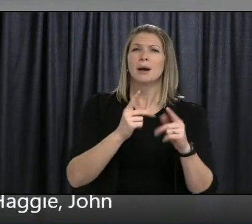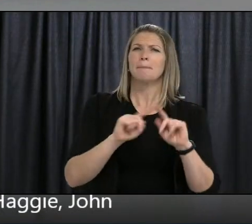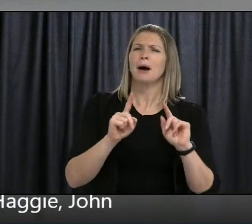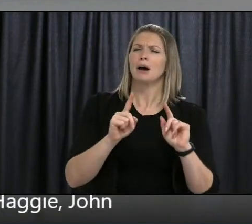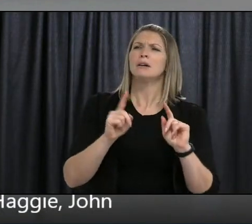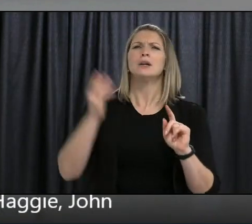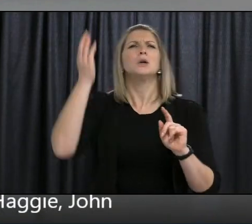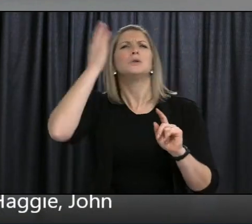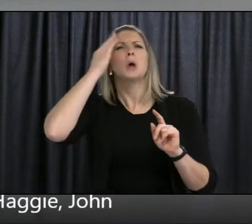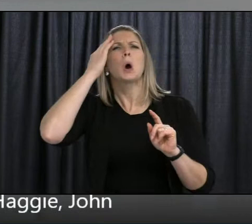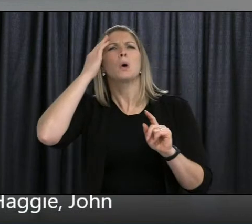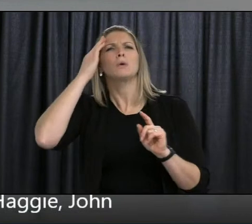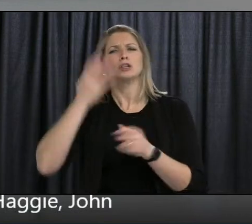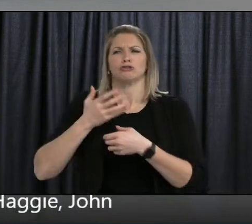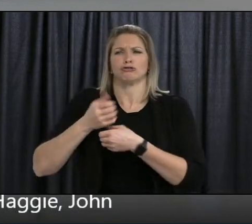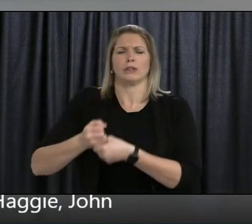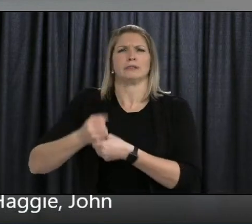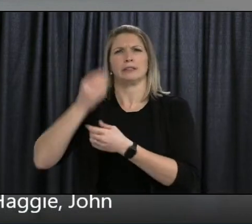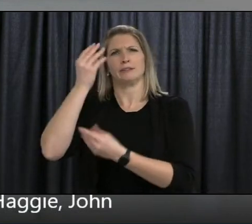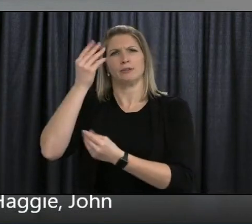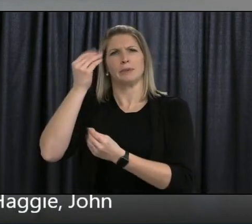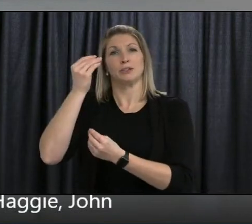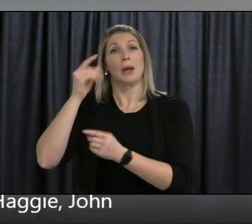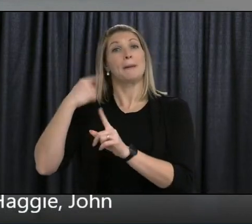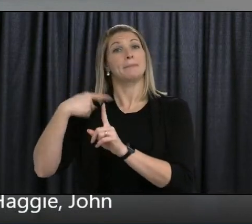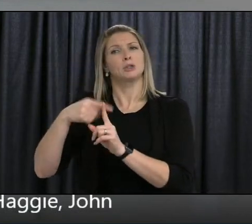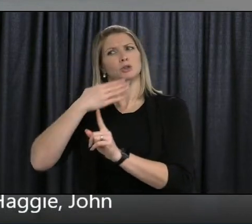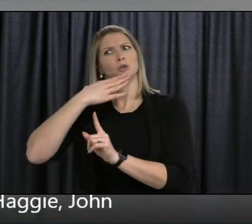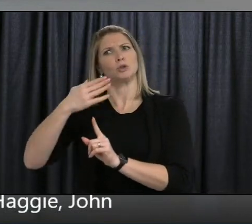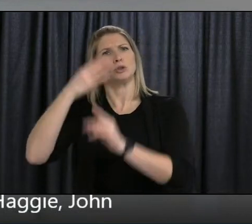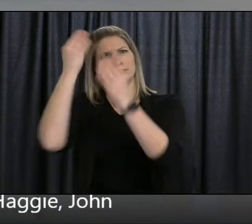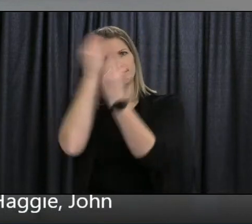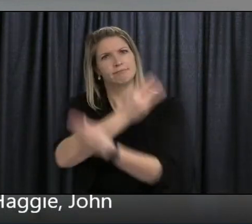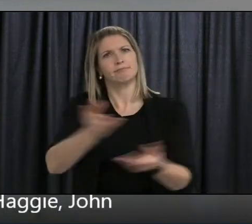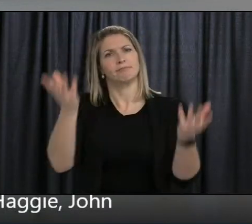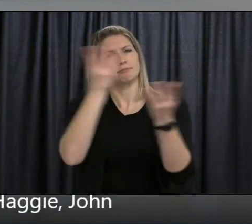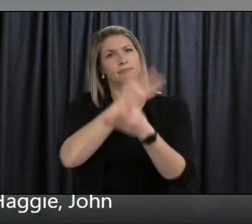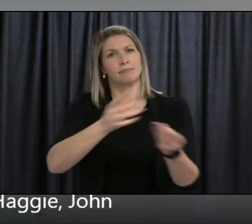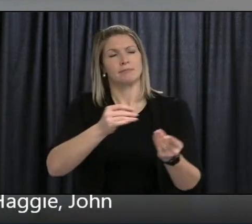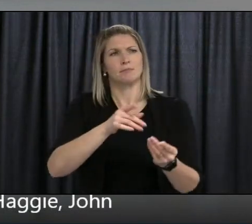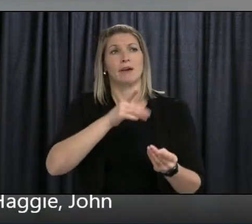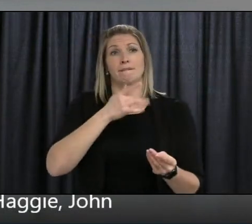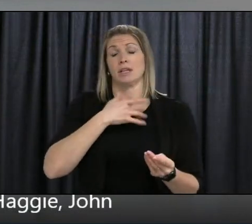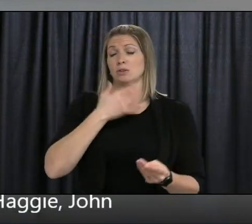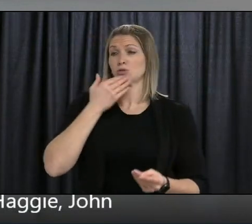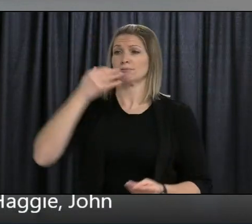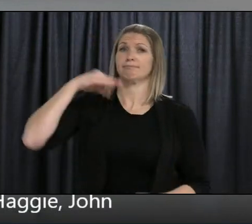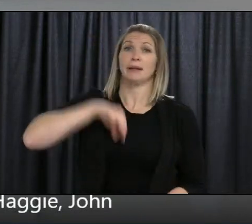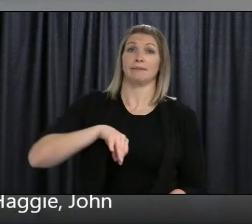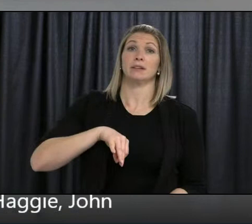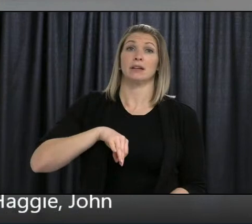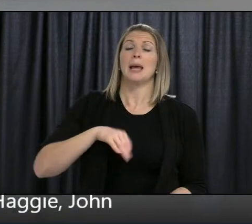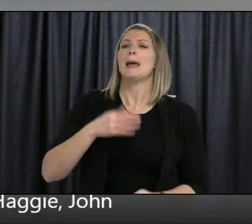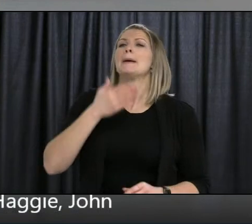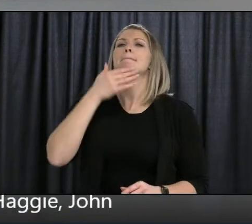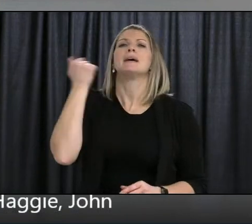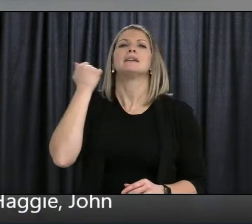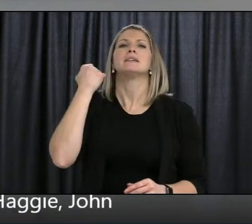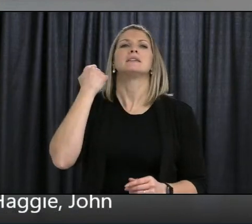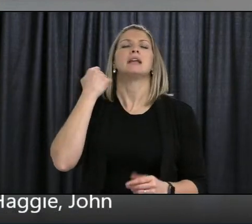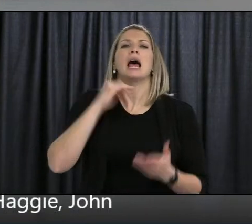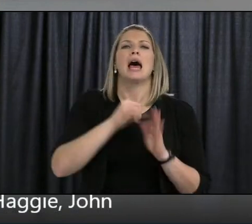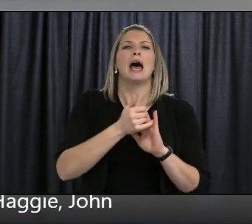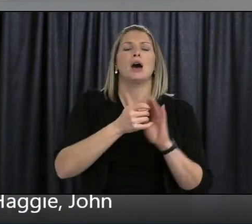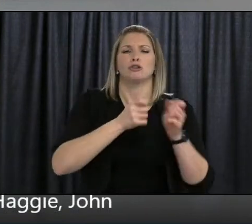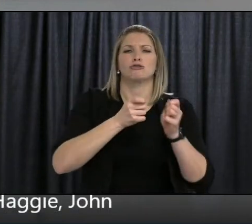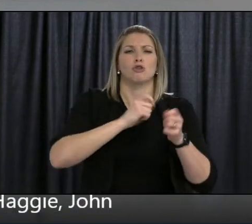people informed. Our biggest tool in dealing with COVID is education. And I think